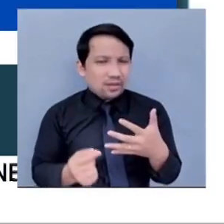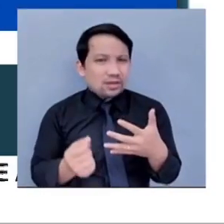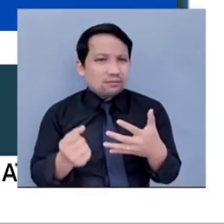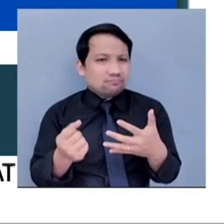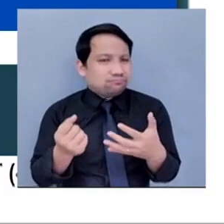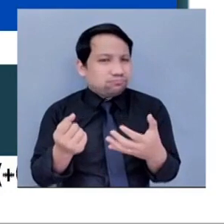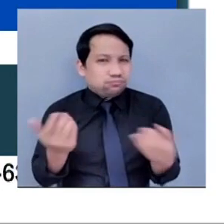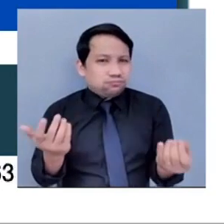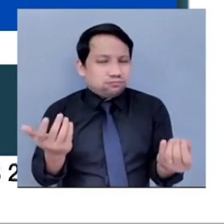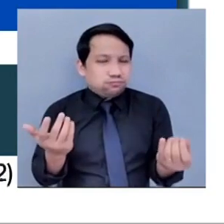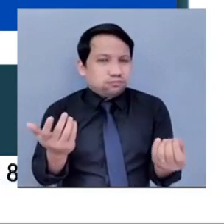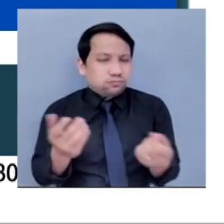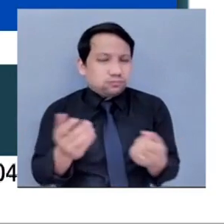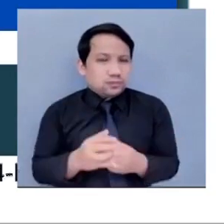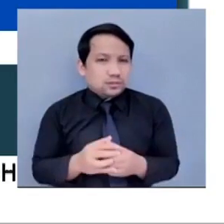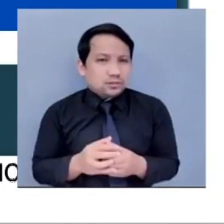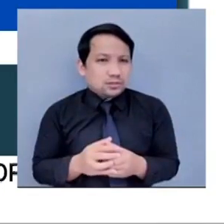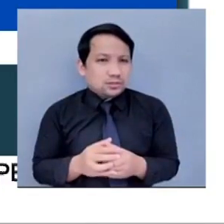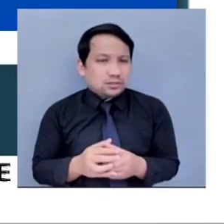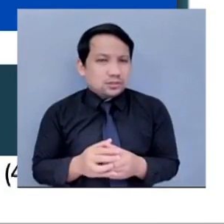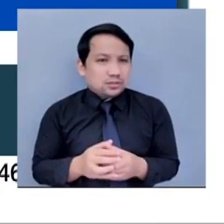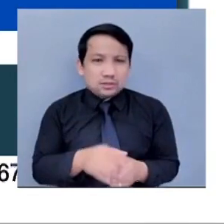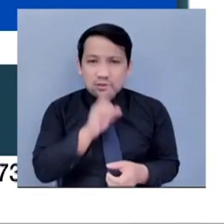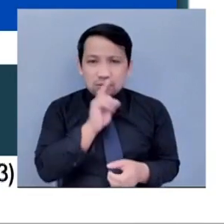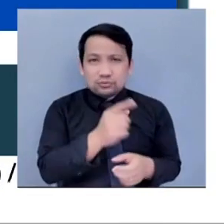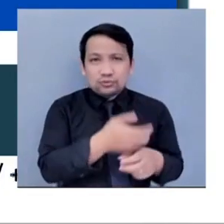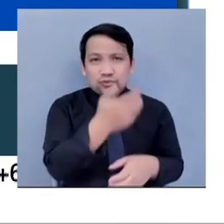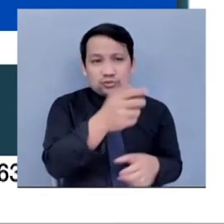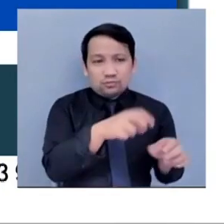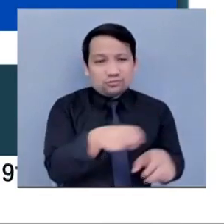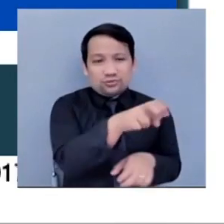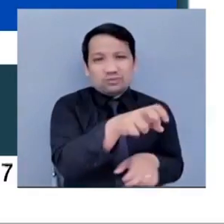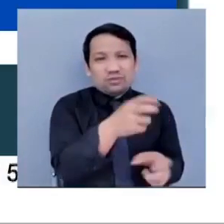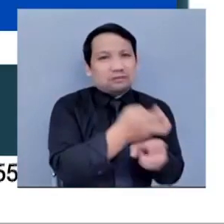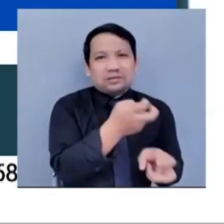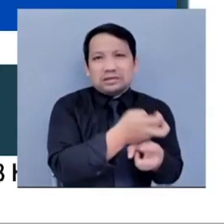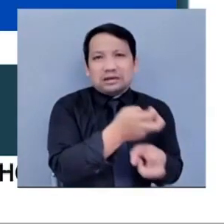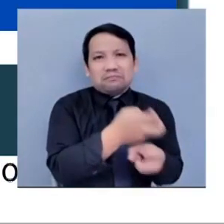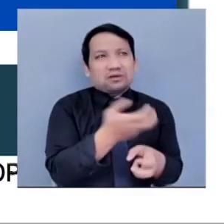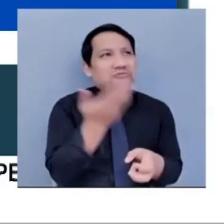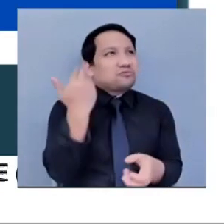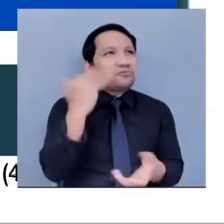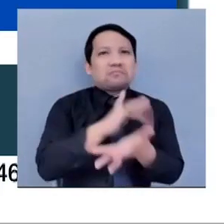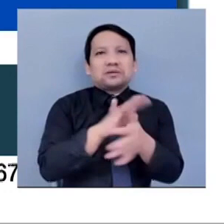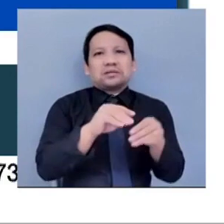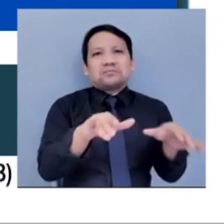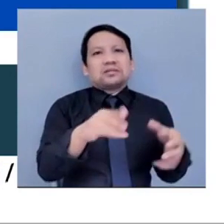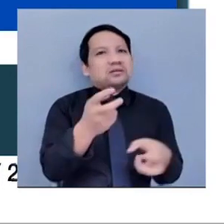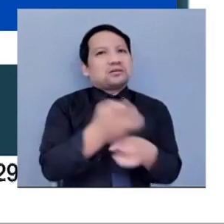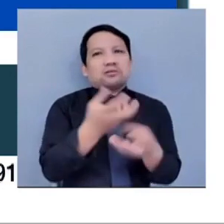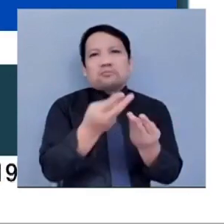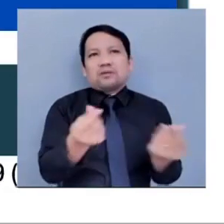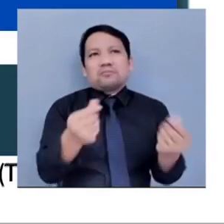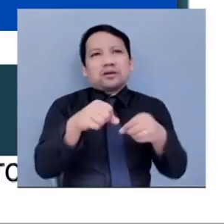industry among the hardest hit during the pandemic. And of course, we all know